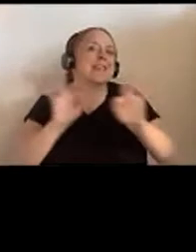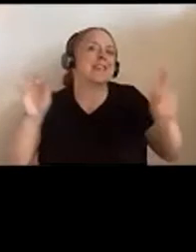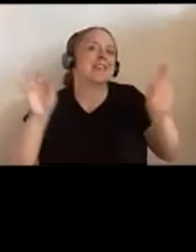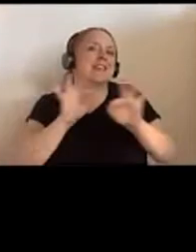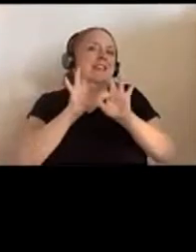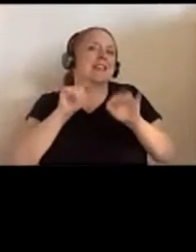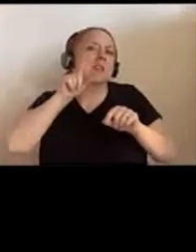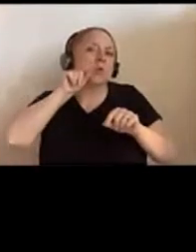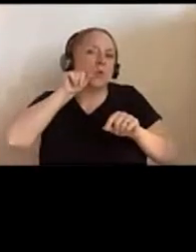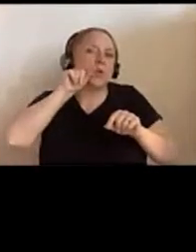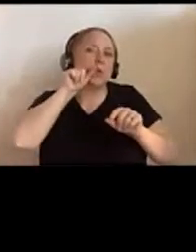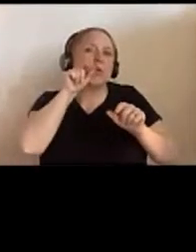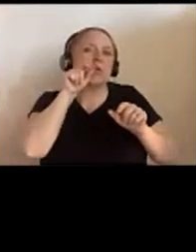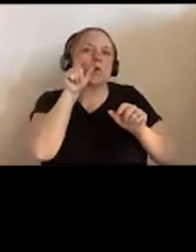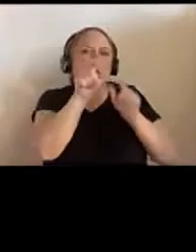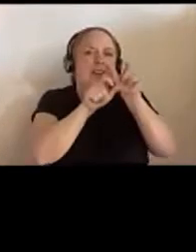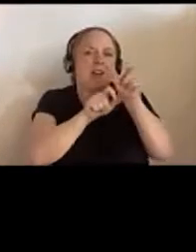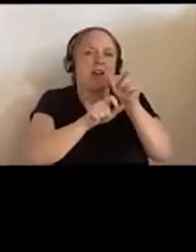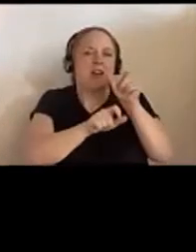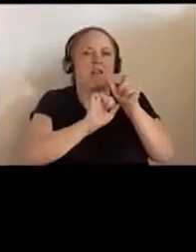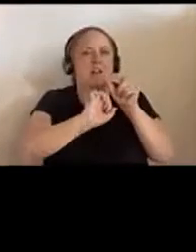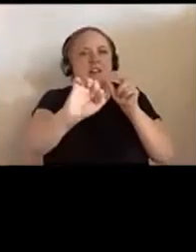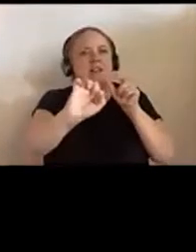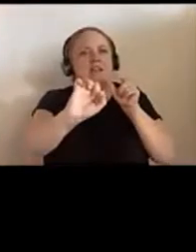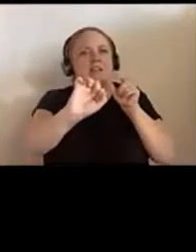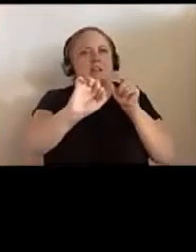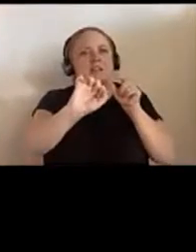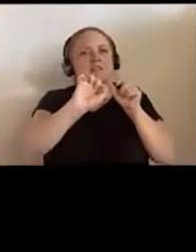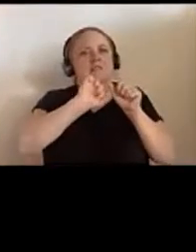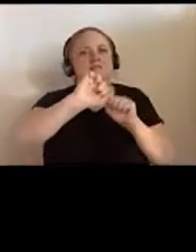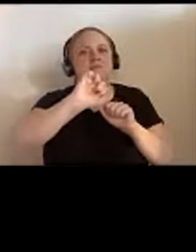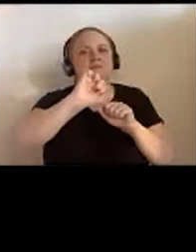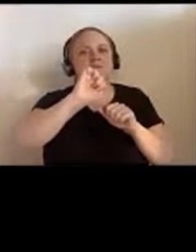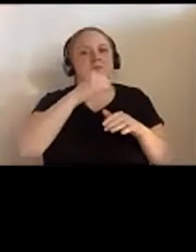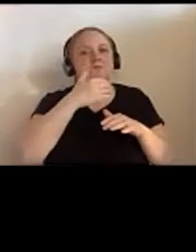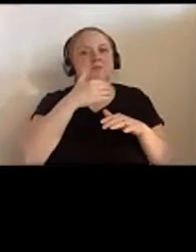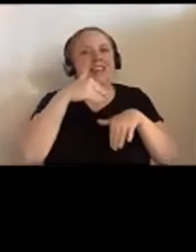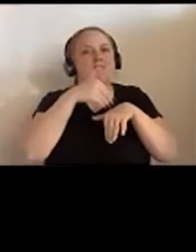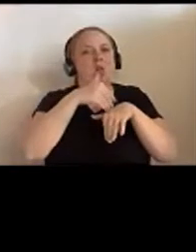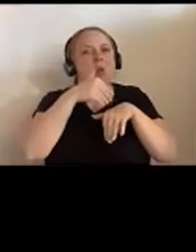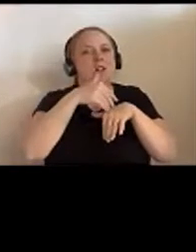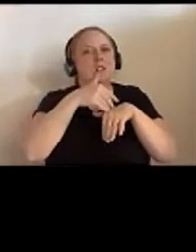Twitter handles for Selena's various influences.